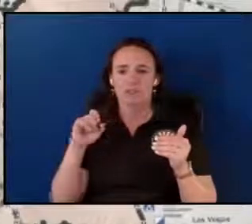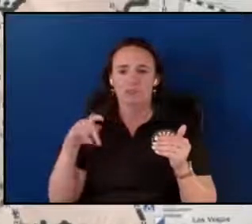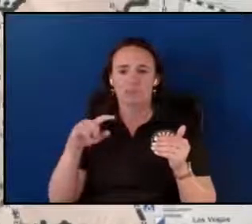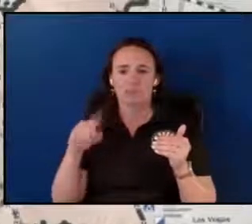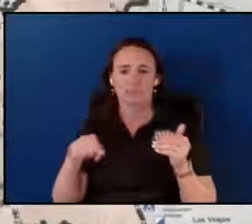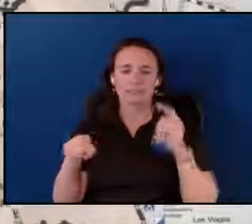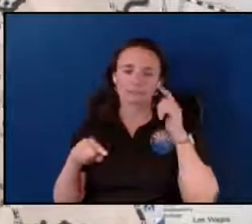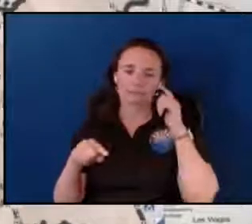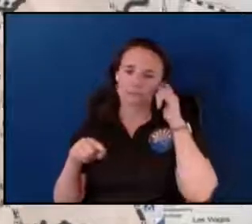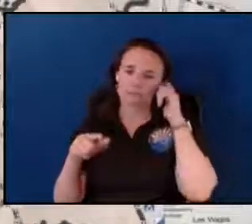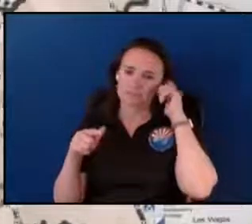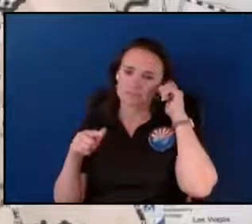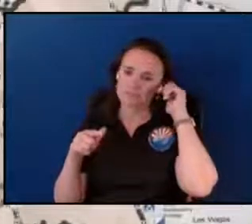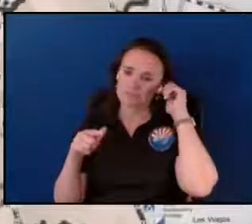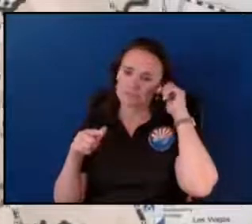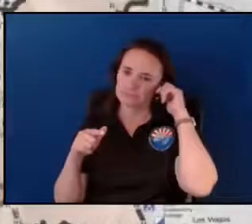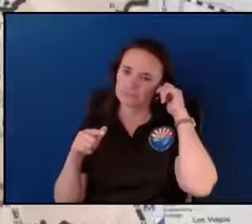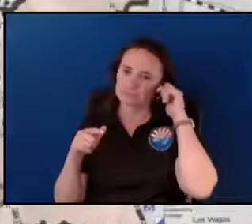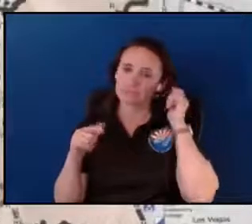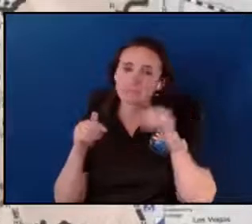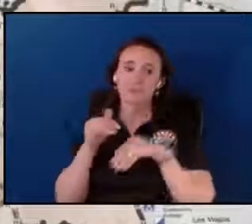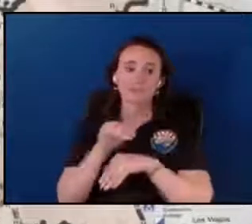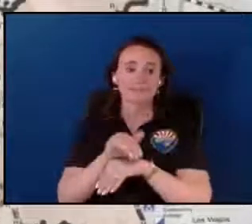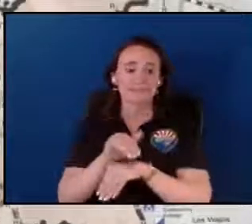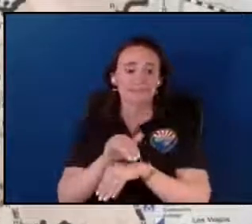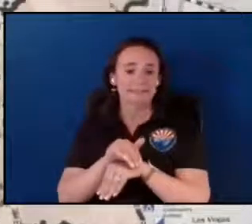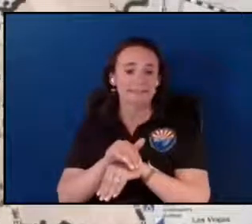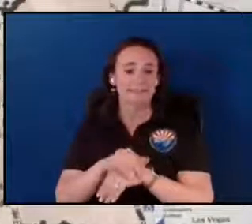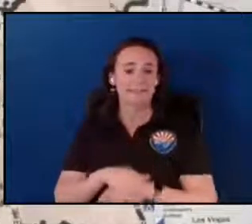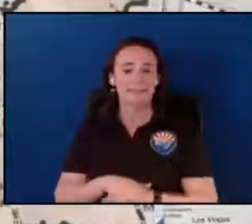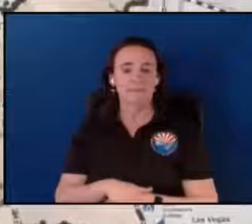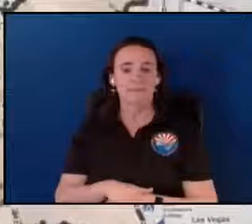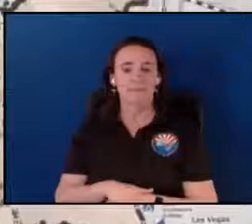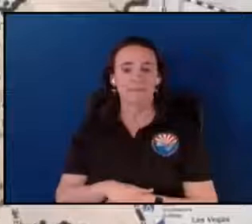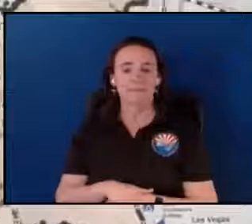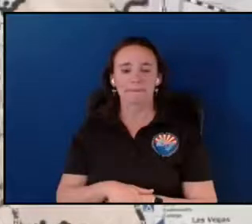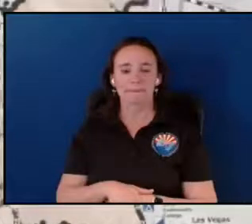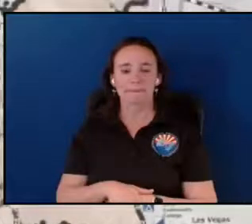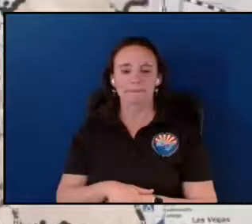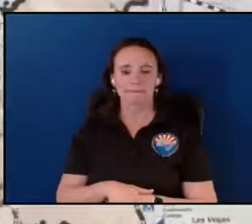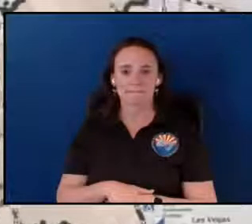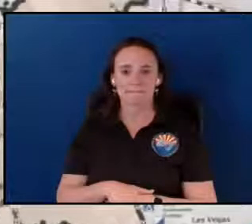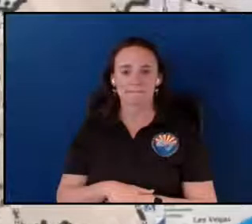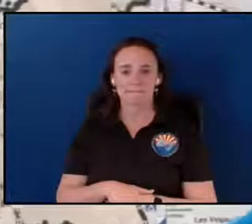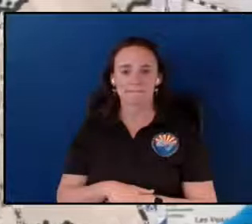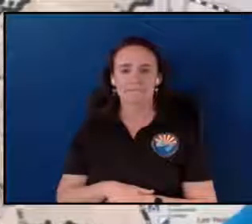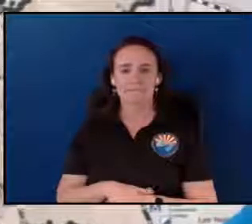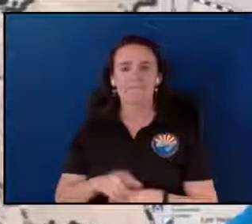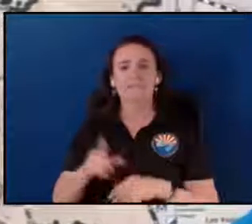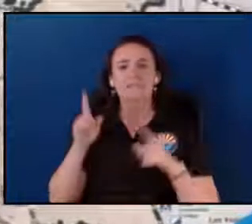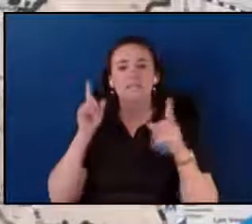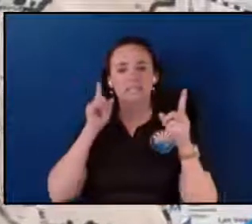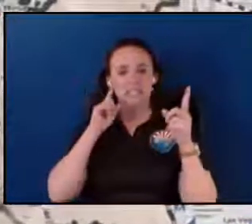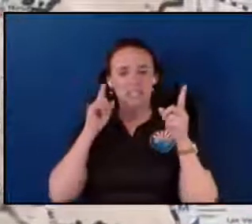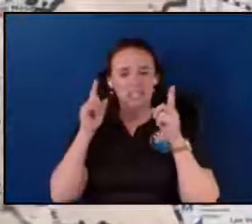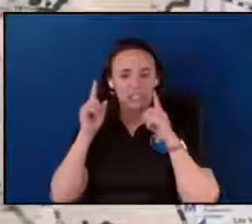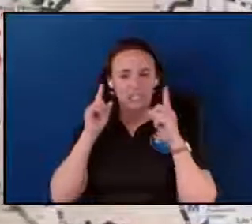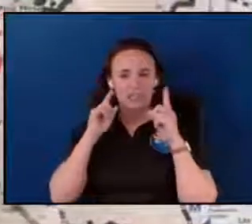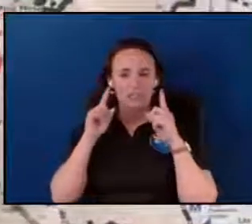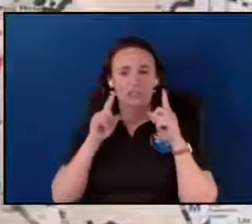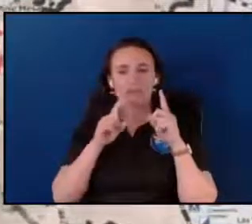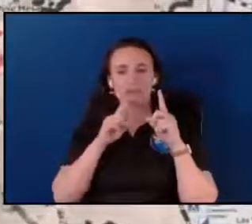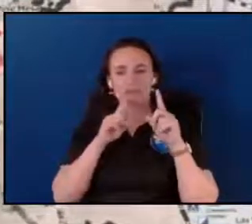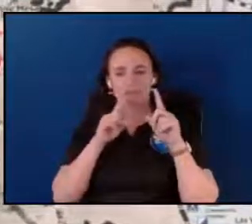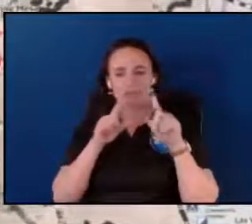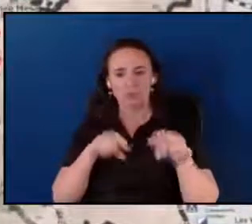Good evening, everybody. So again, in hearing the reports, we've had several days now of